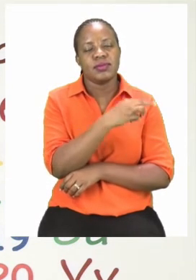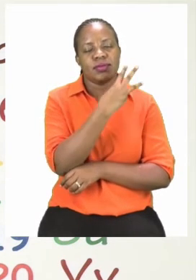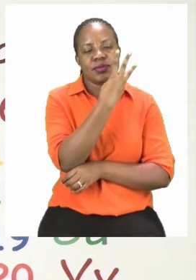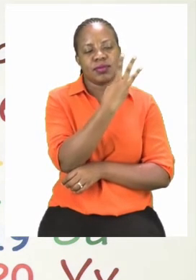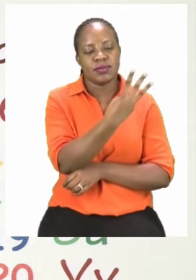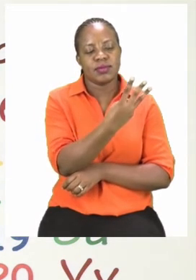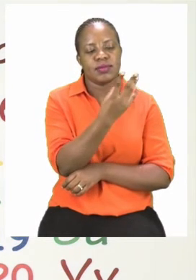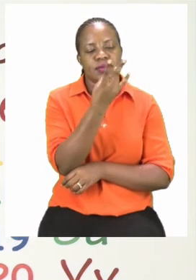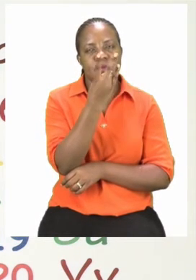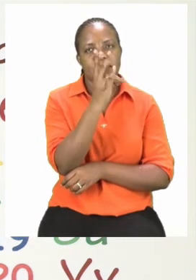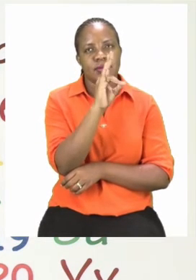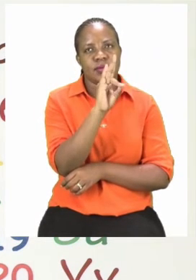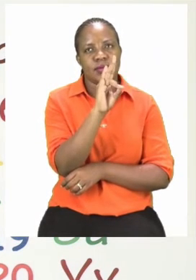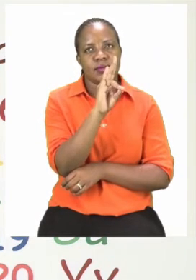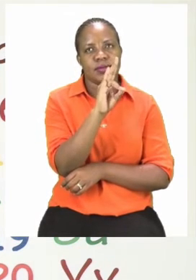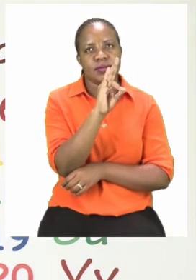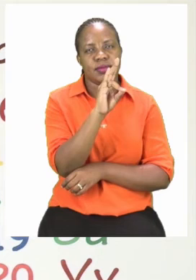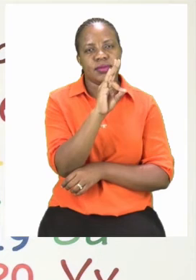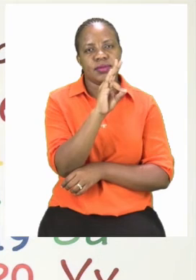37,